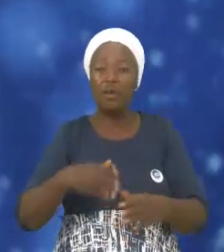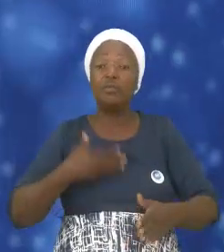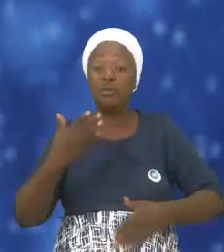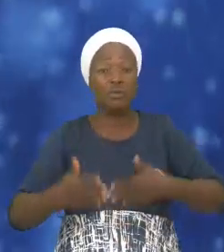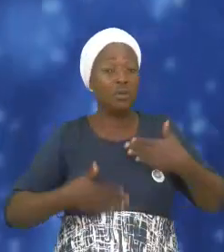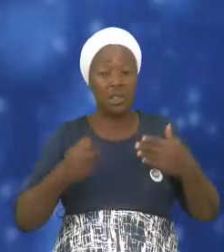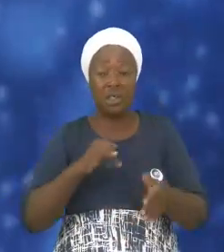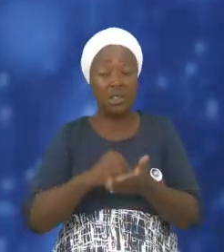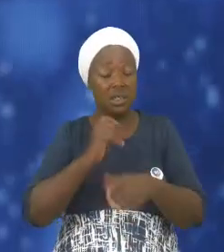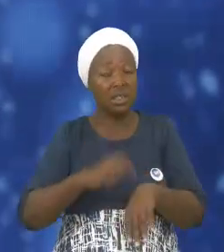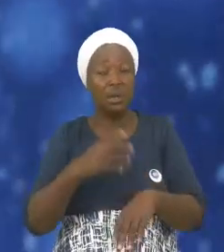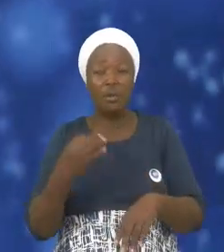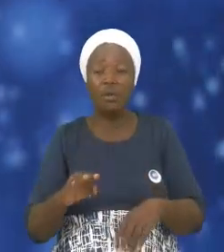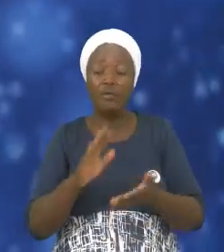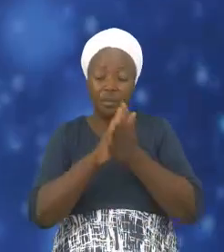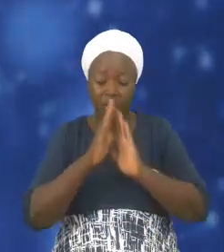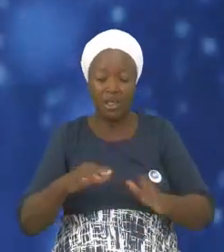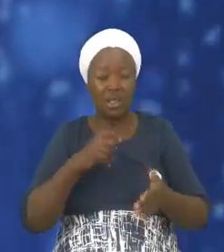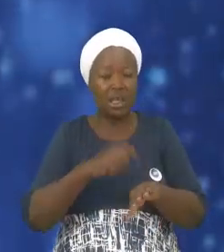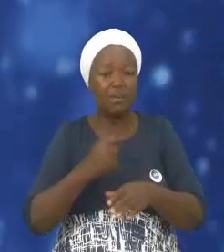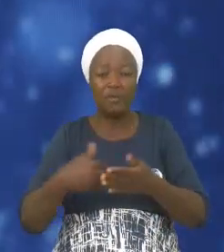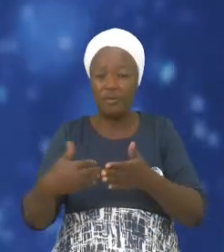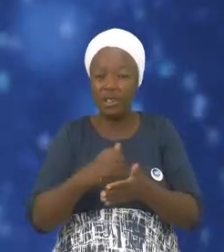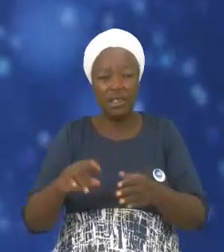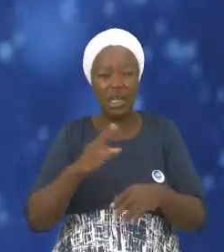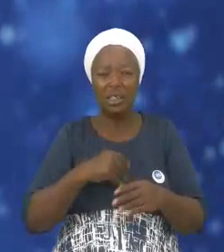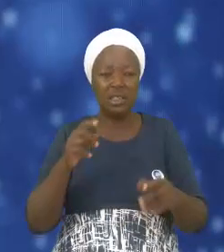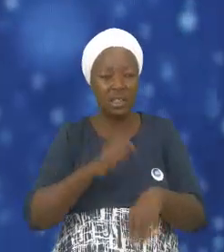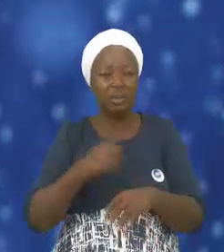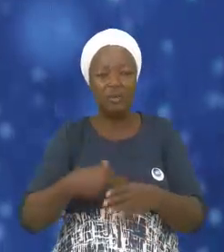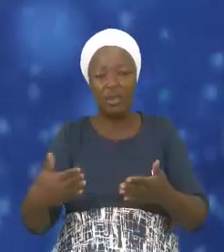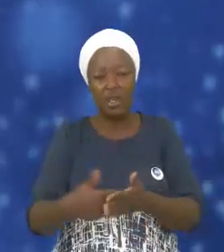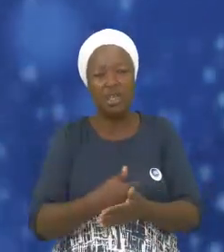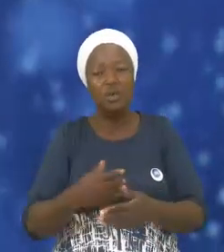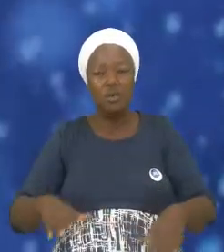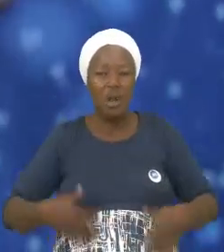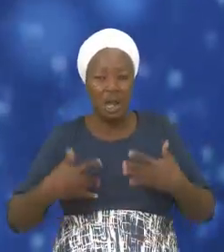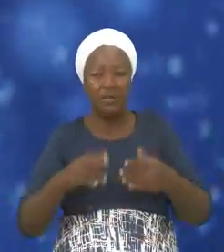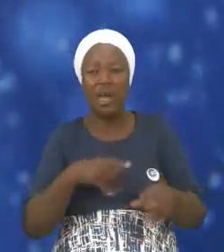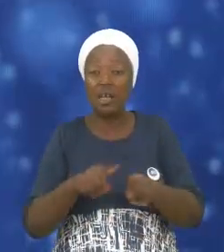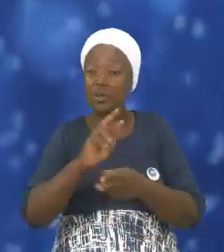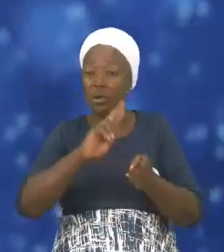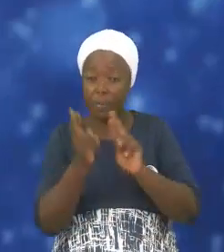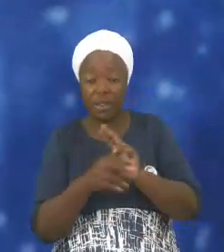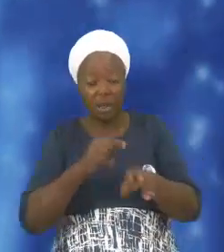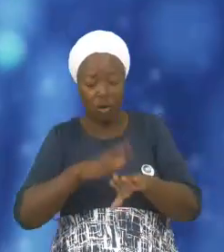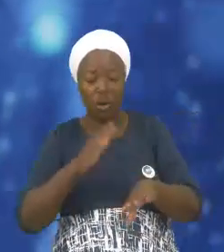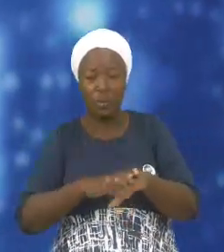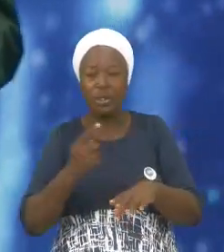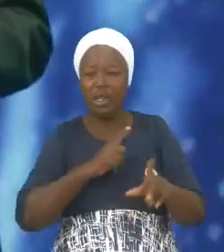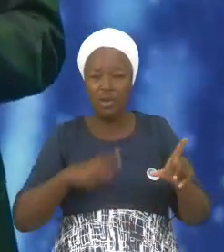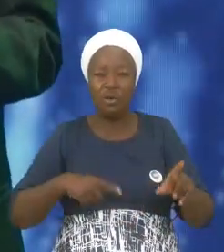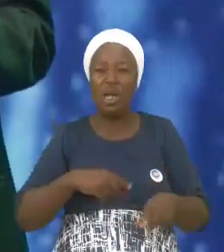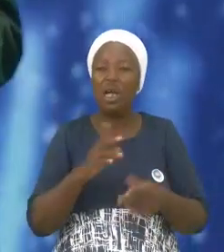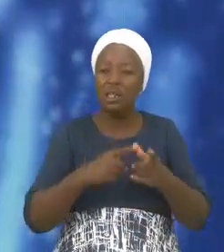of peace. It's the time of freshness. Is the time of a new life. As you repent and you call upon the Lord, and